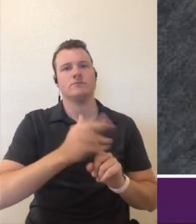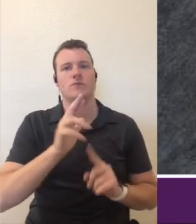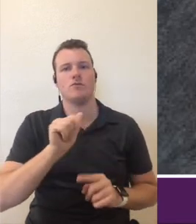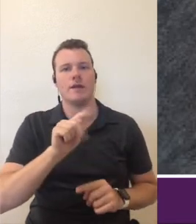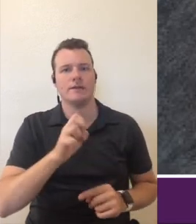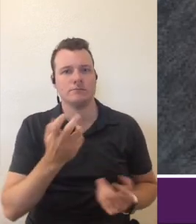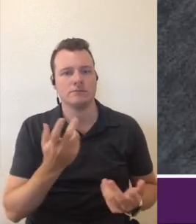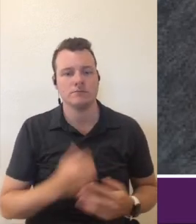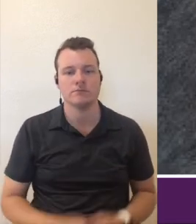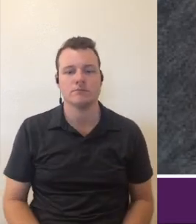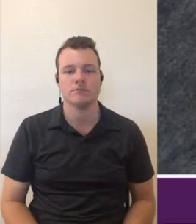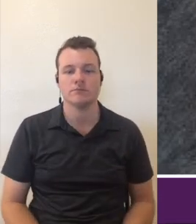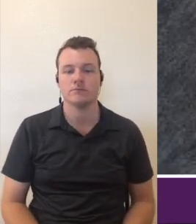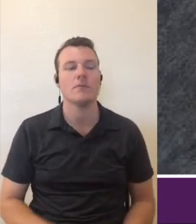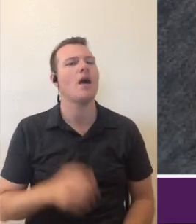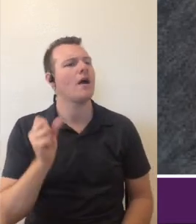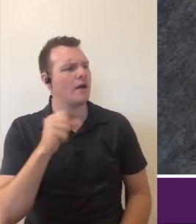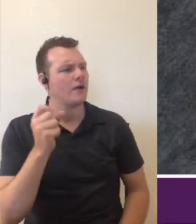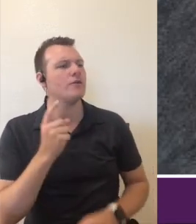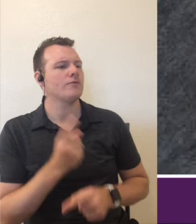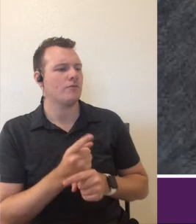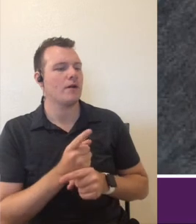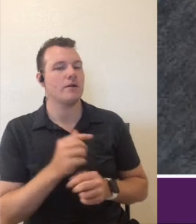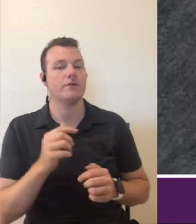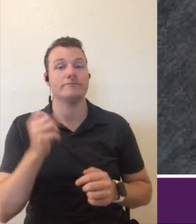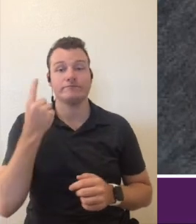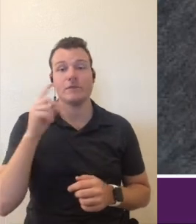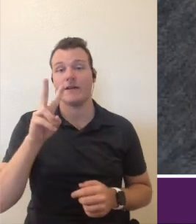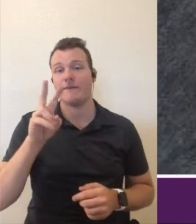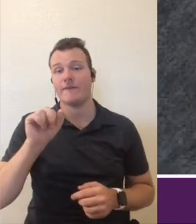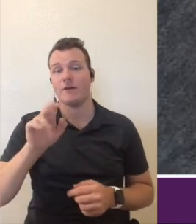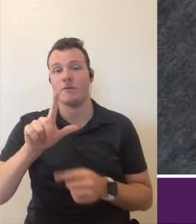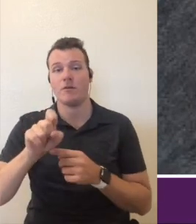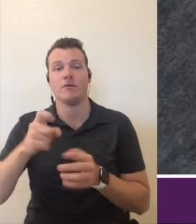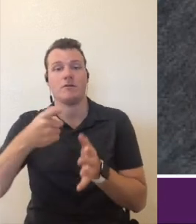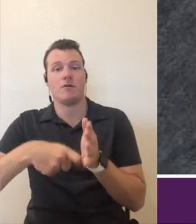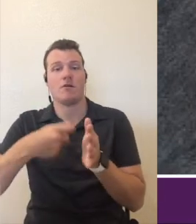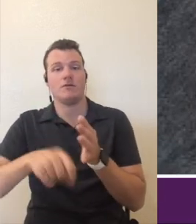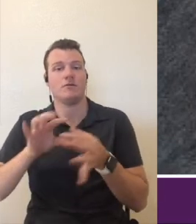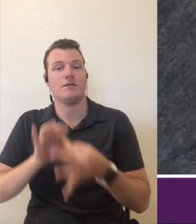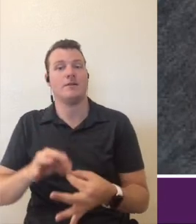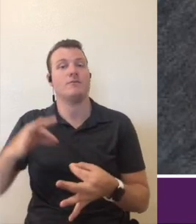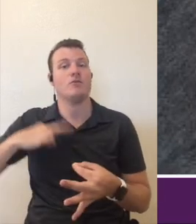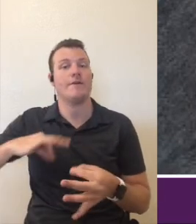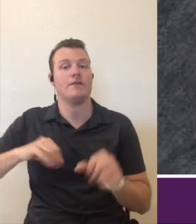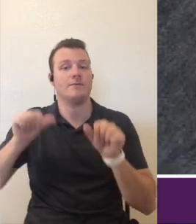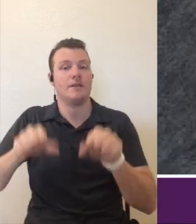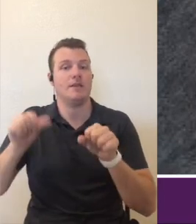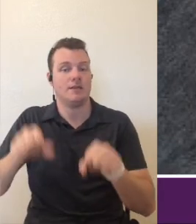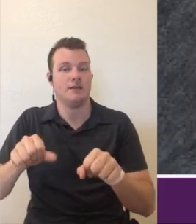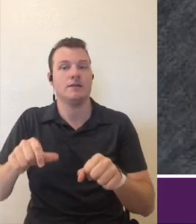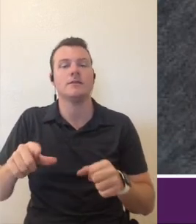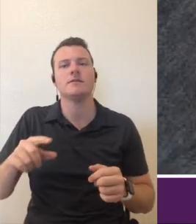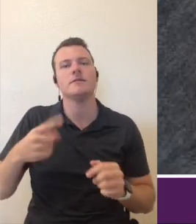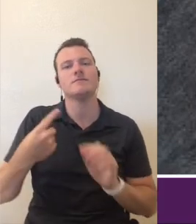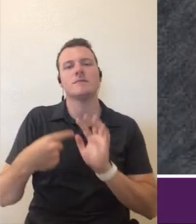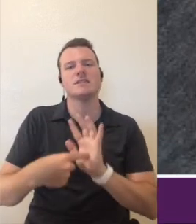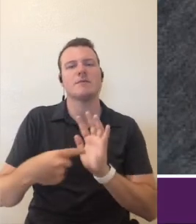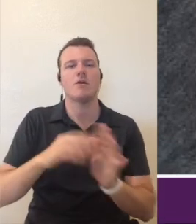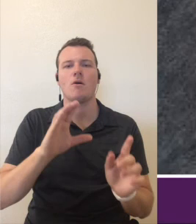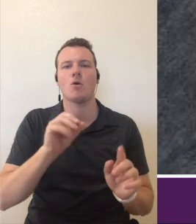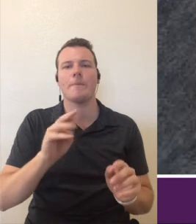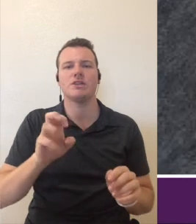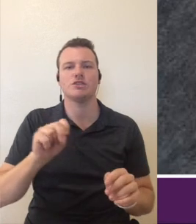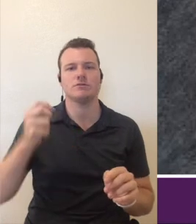is having a higher conversion rate. Yeah, absolutely. So with your variable cost as it relates